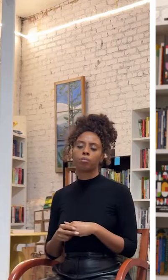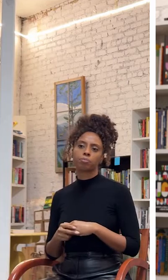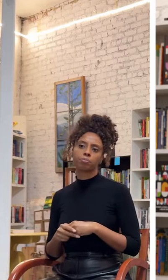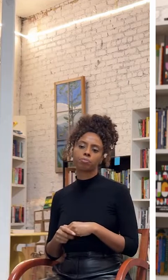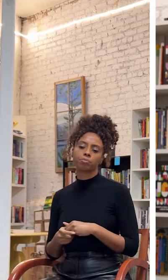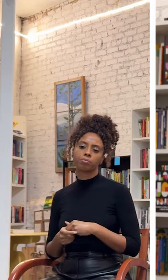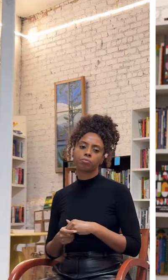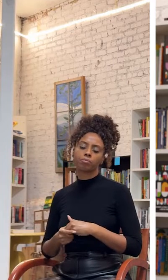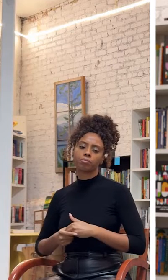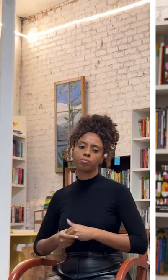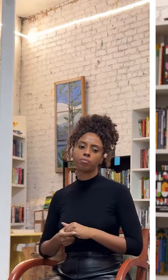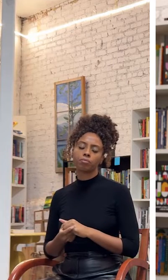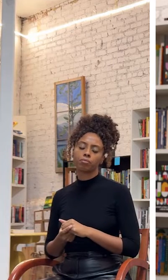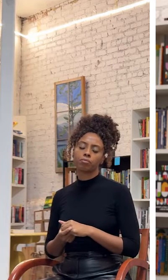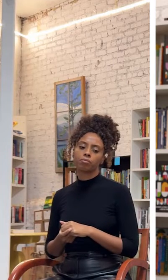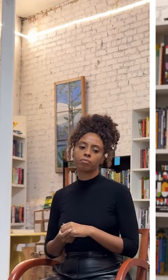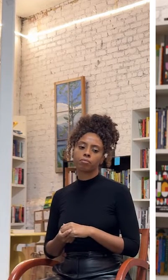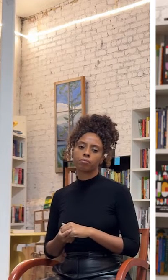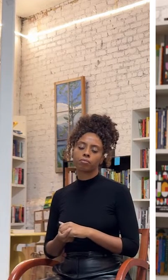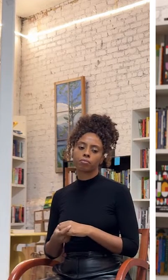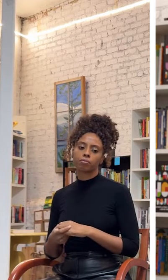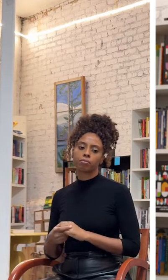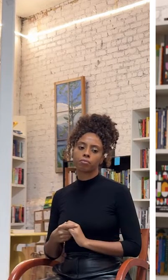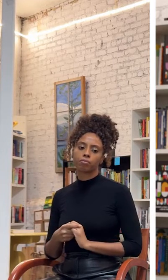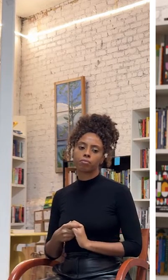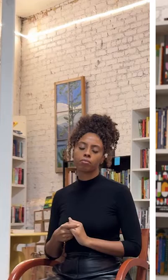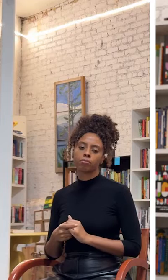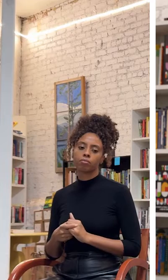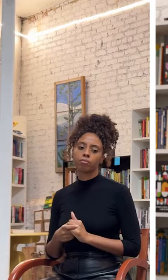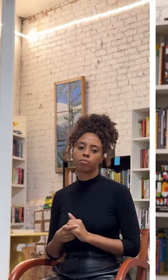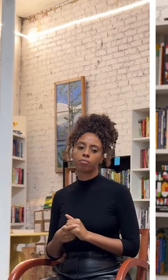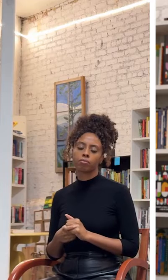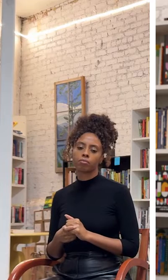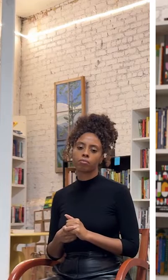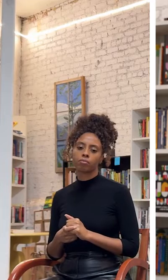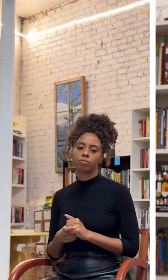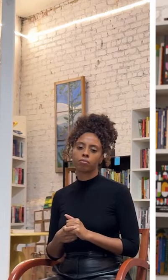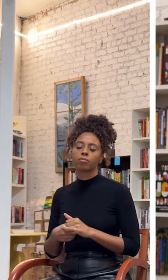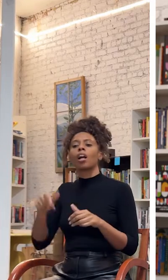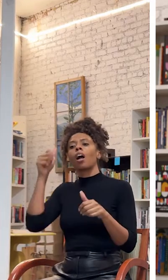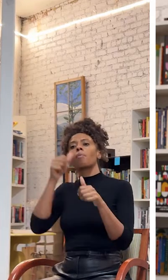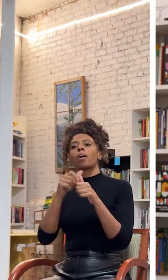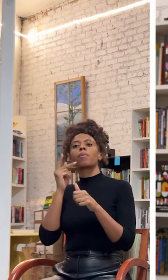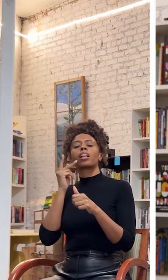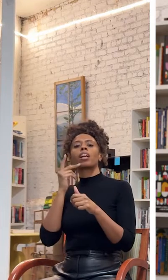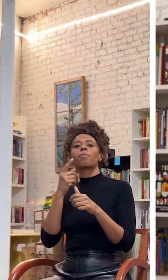I also remember the time that Kleaver mentioned when we were at Afropunk having